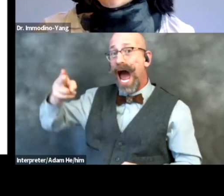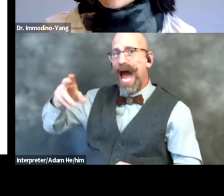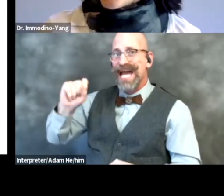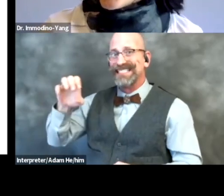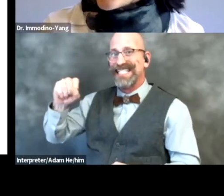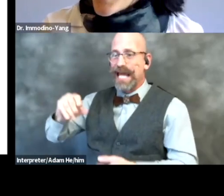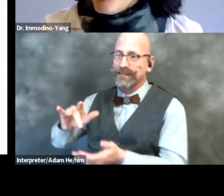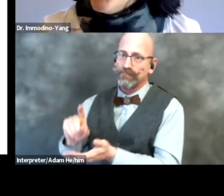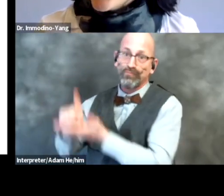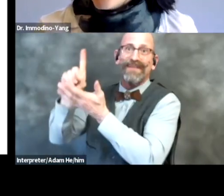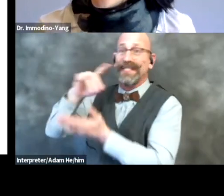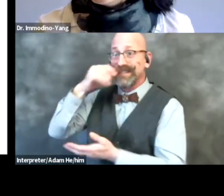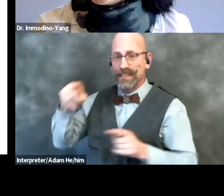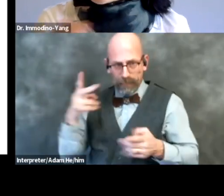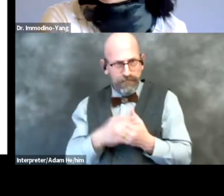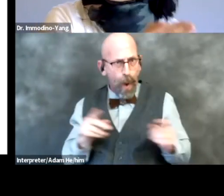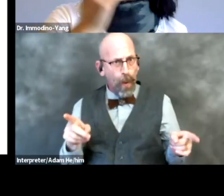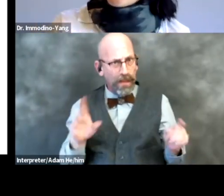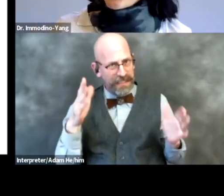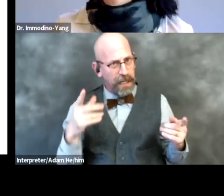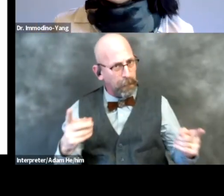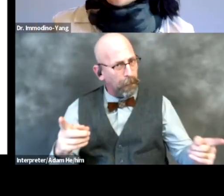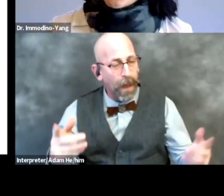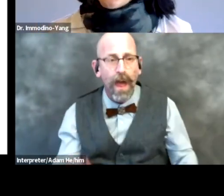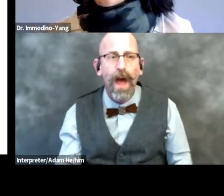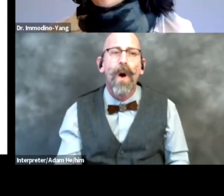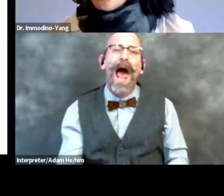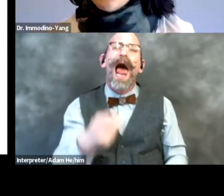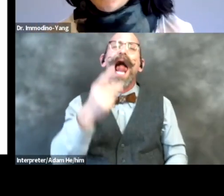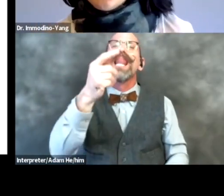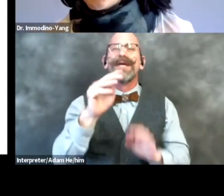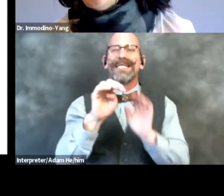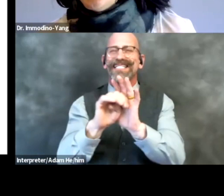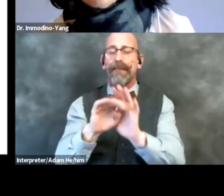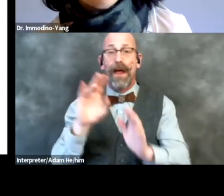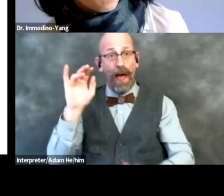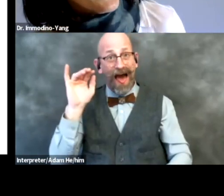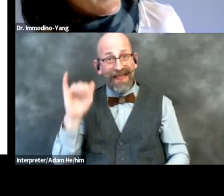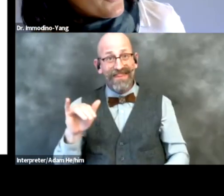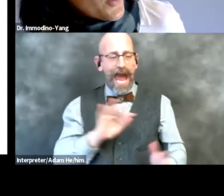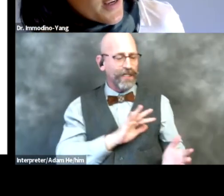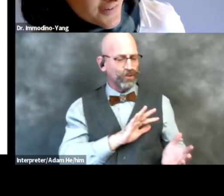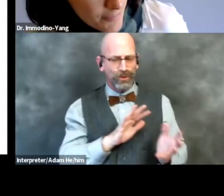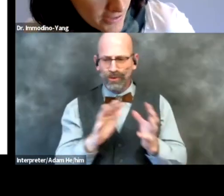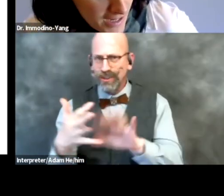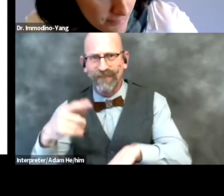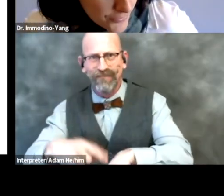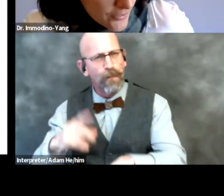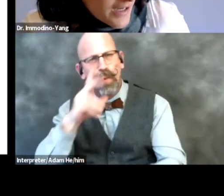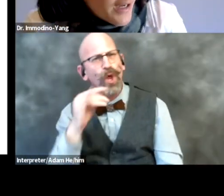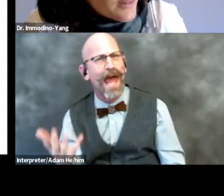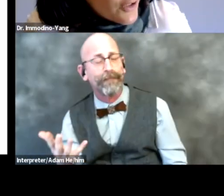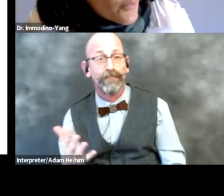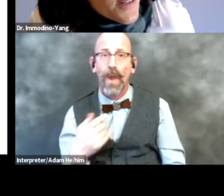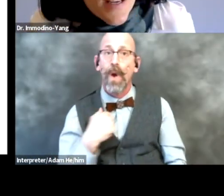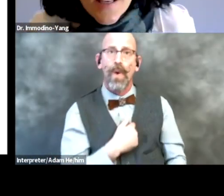So I just want to give you a little example of what these shifts kind of look like intuitively. So we ran a science summer camp